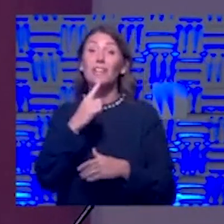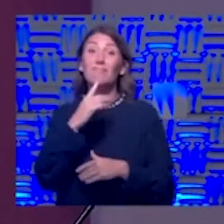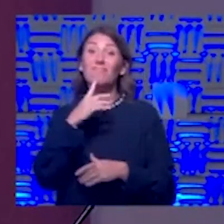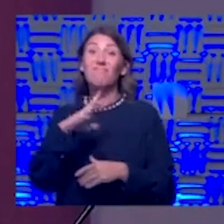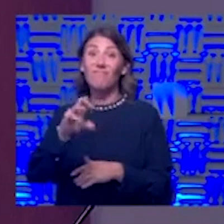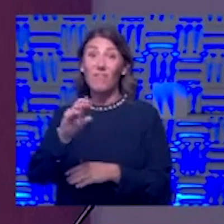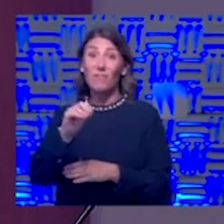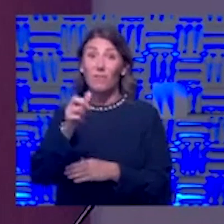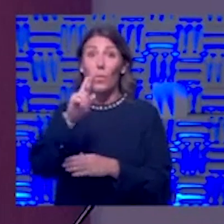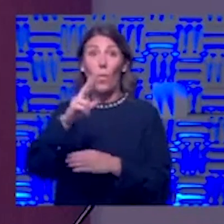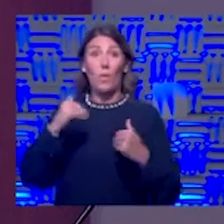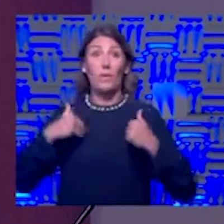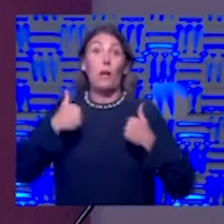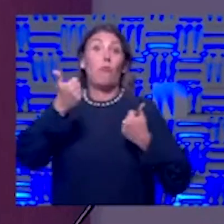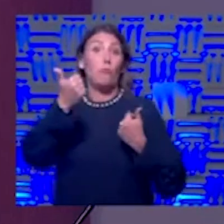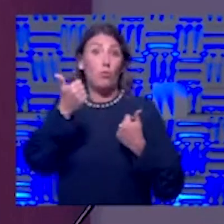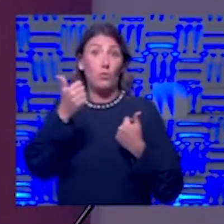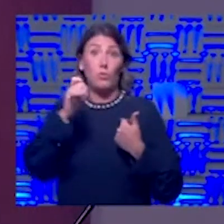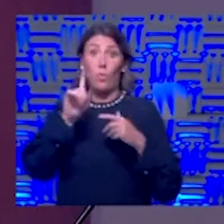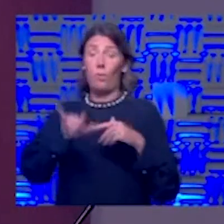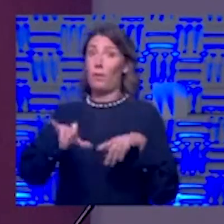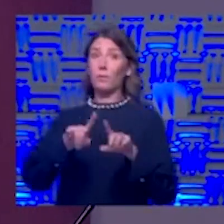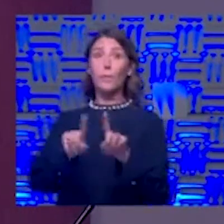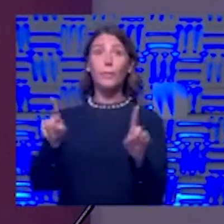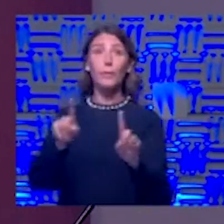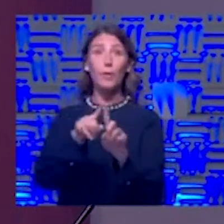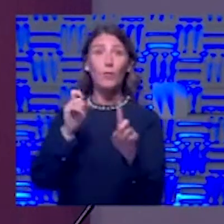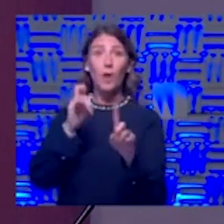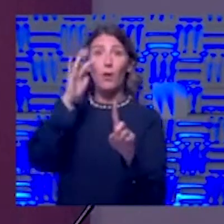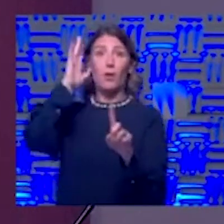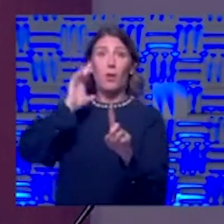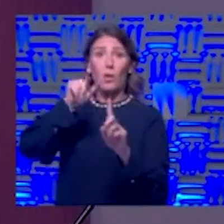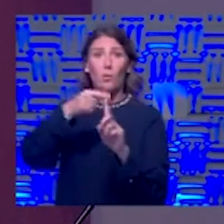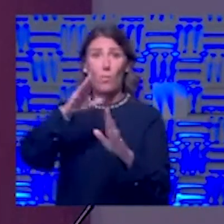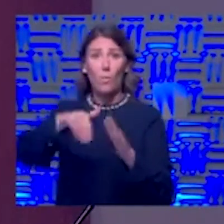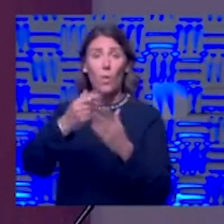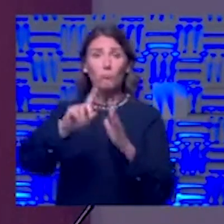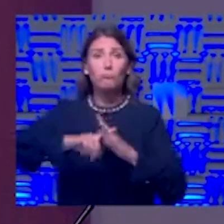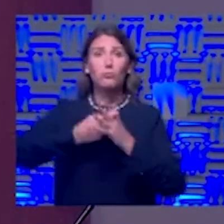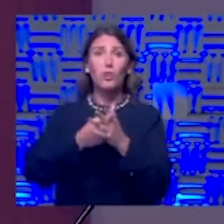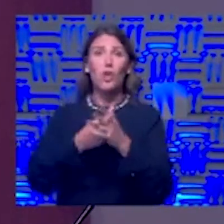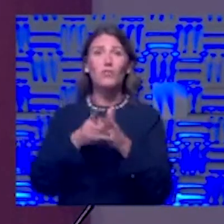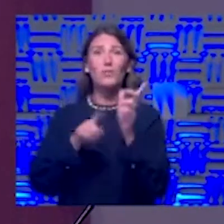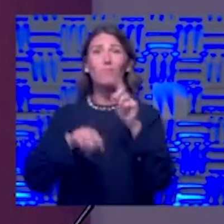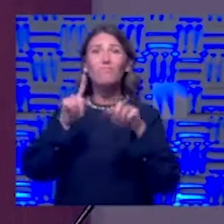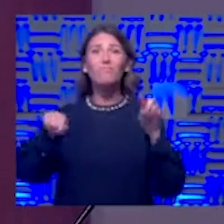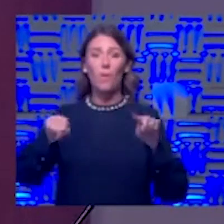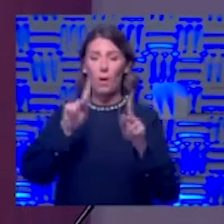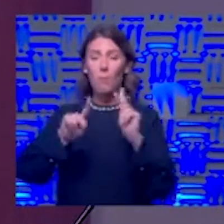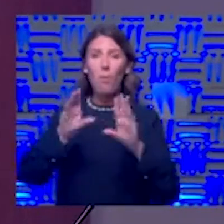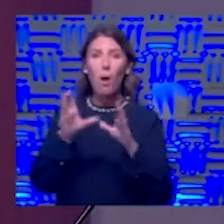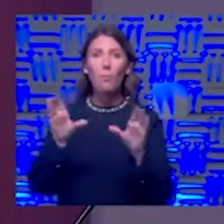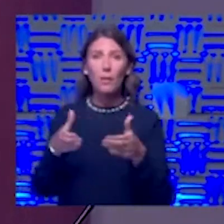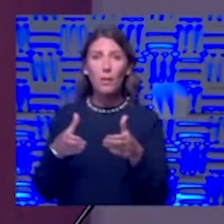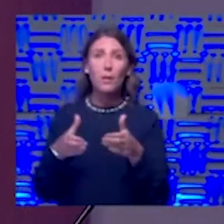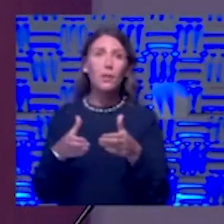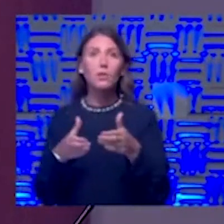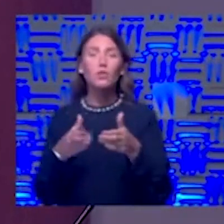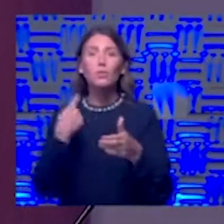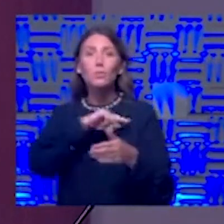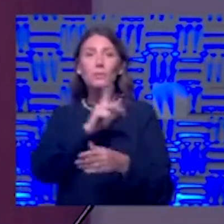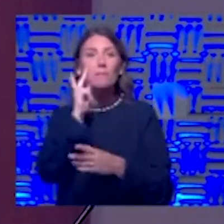very different from early on in the pandemic. So I think that, yes, different populations. I think we see regularly that those that